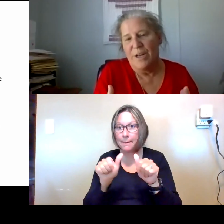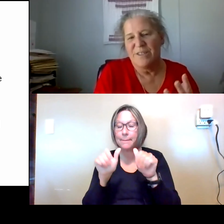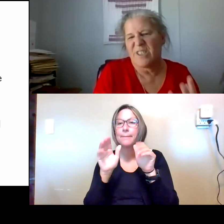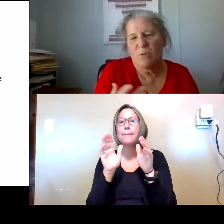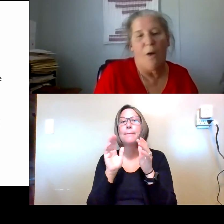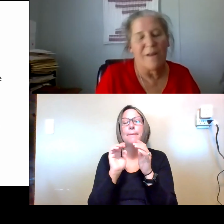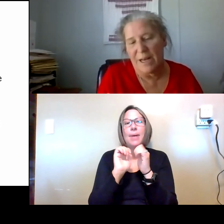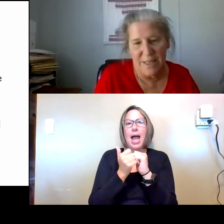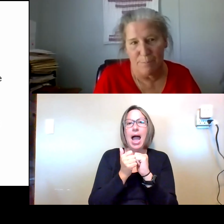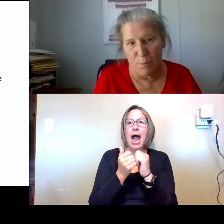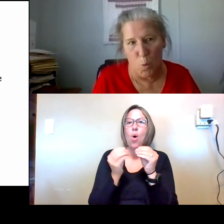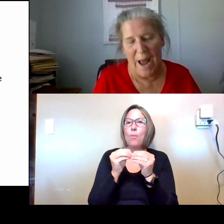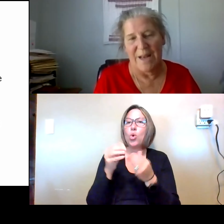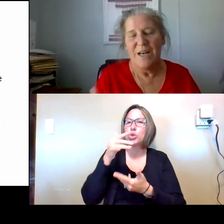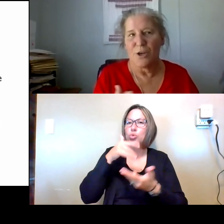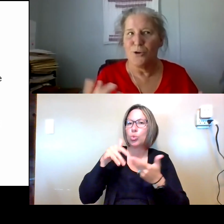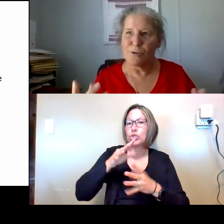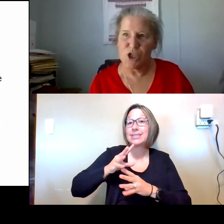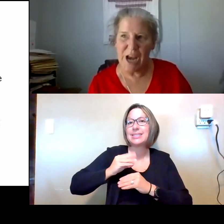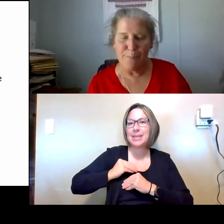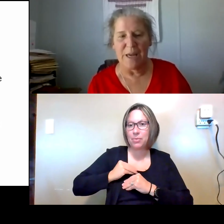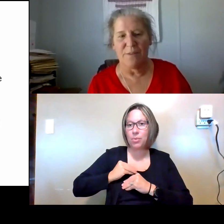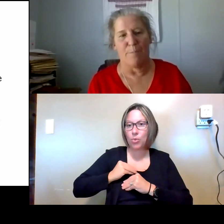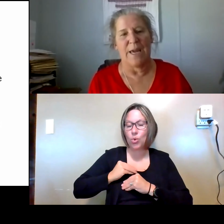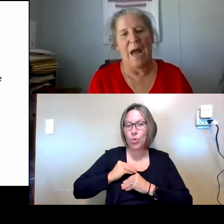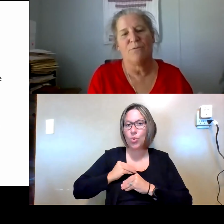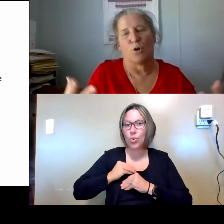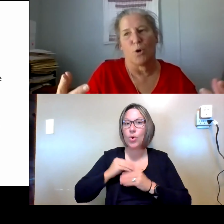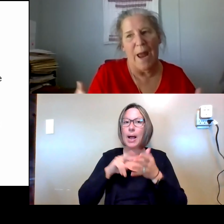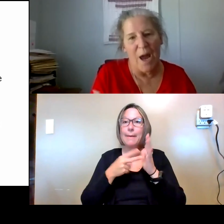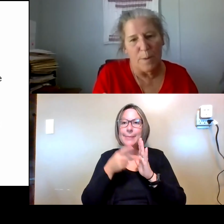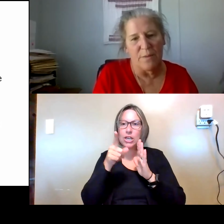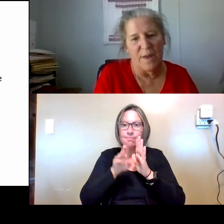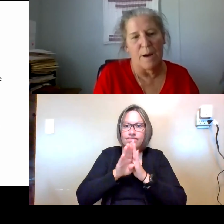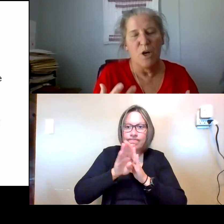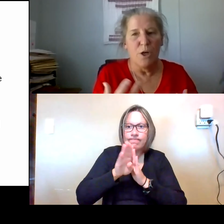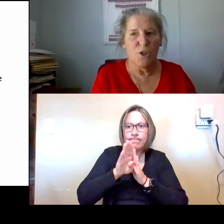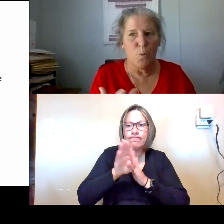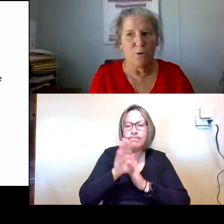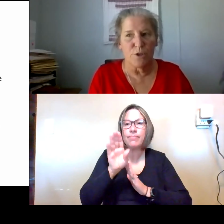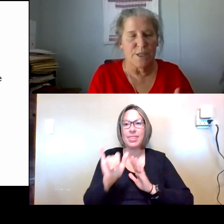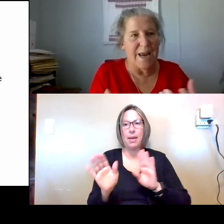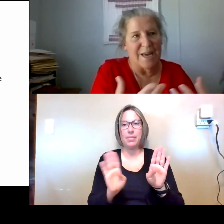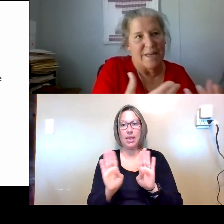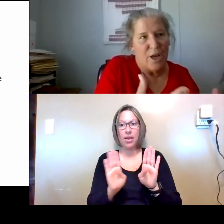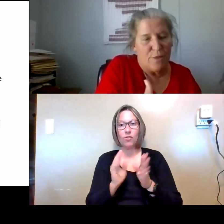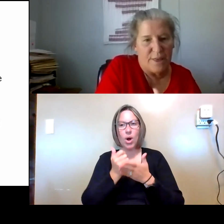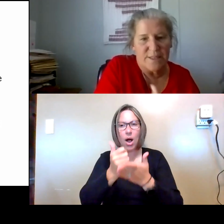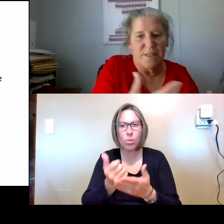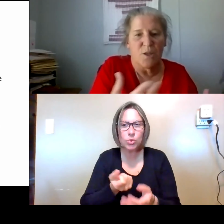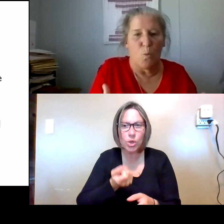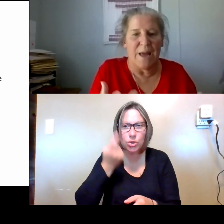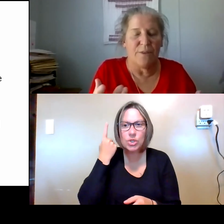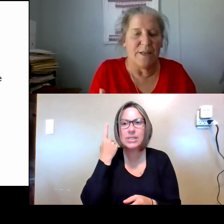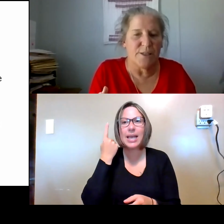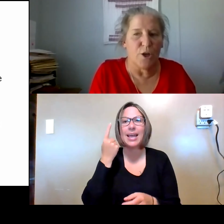more socially acceptable way. So you're shaping that behavior. You're helping them to understand this